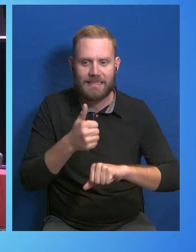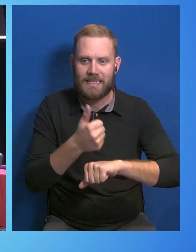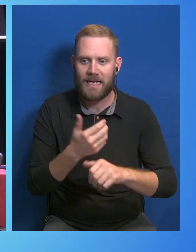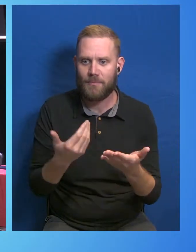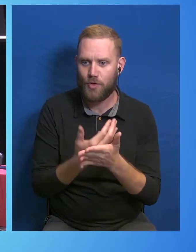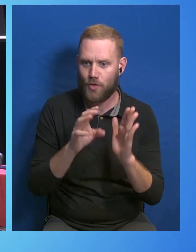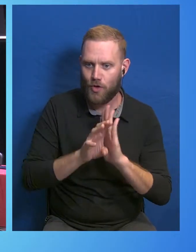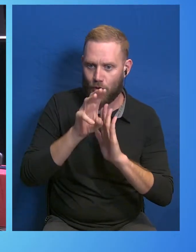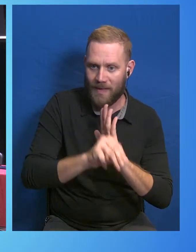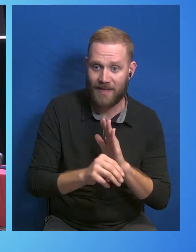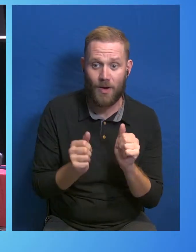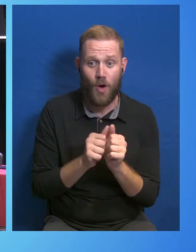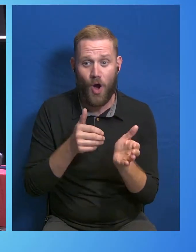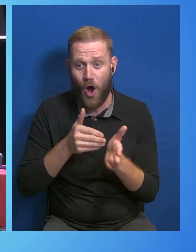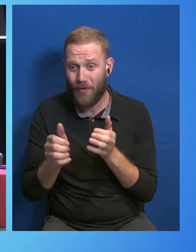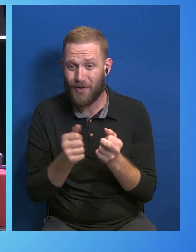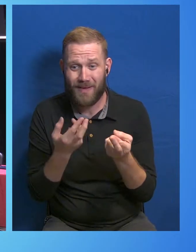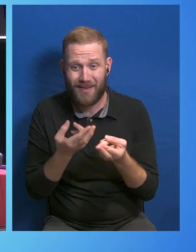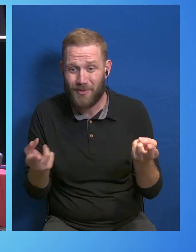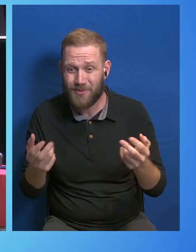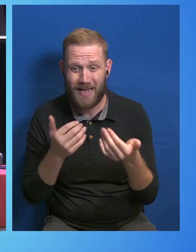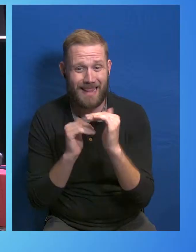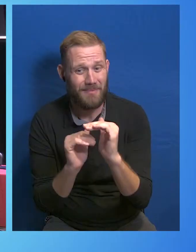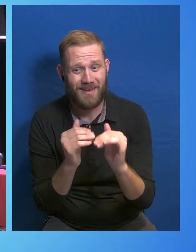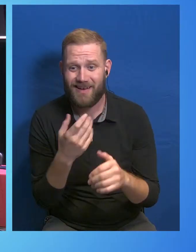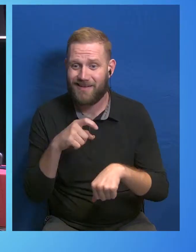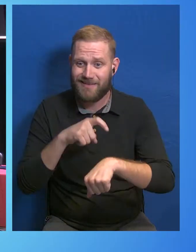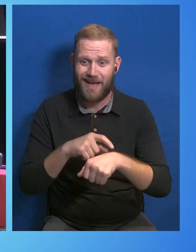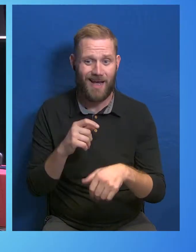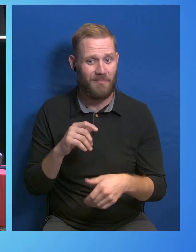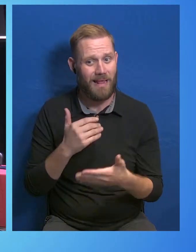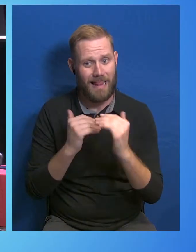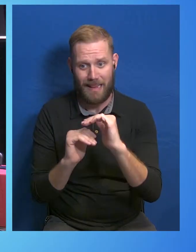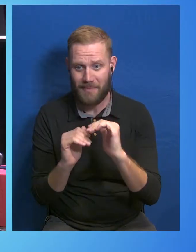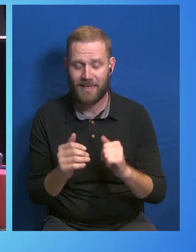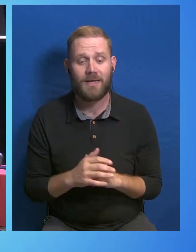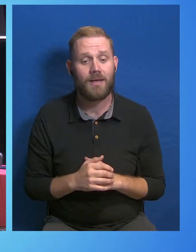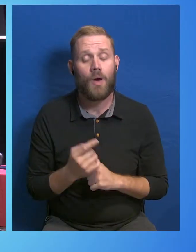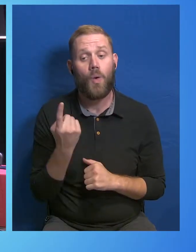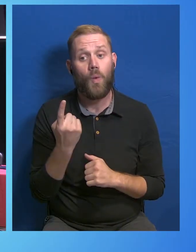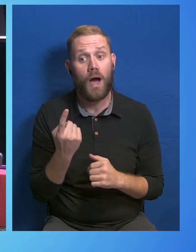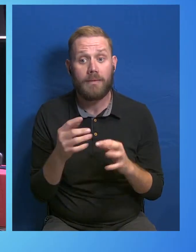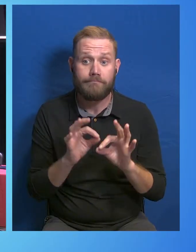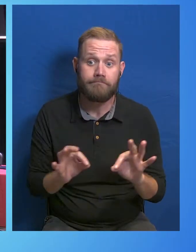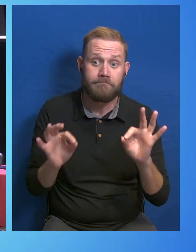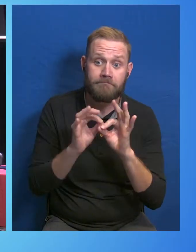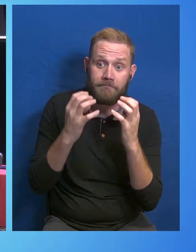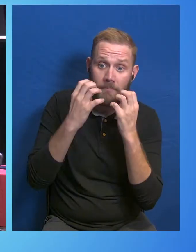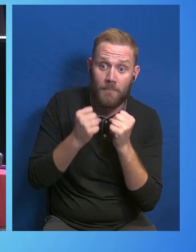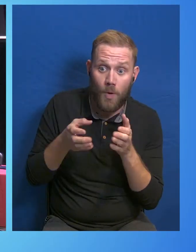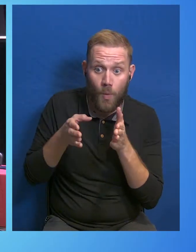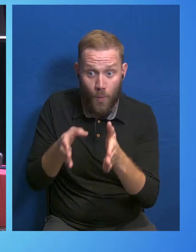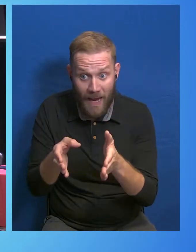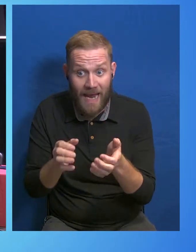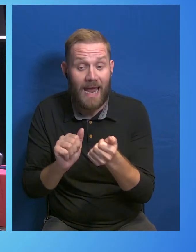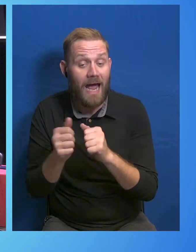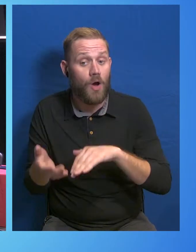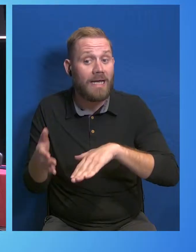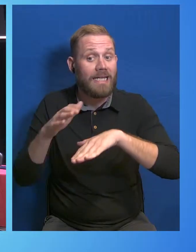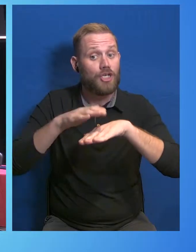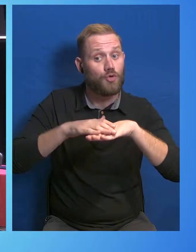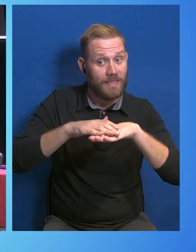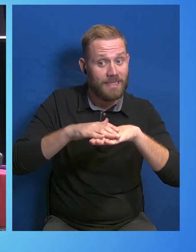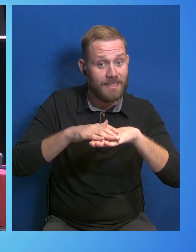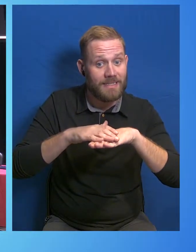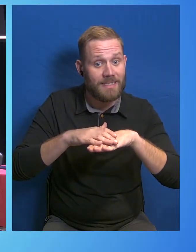often with limited resources and planning time. One meaningful way is to help by increasing the